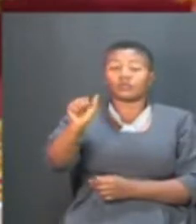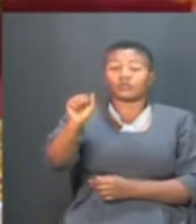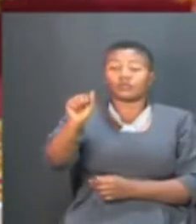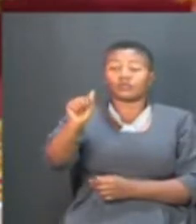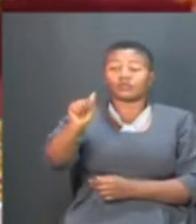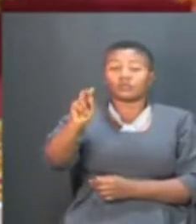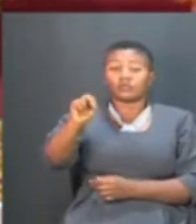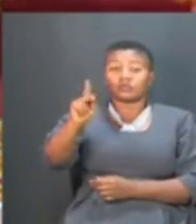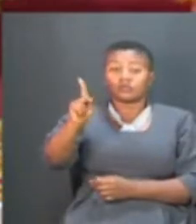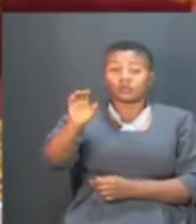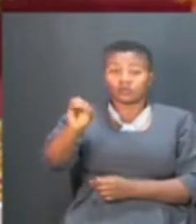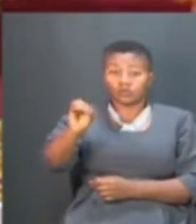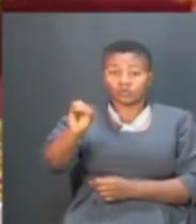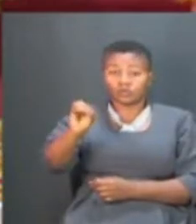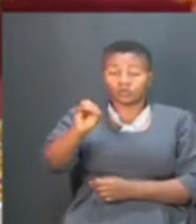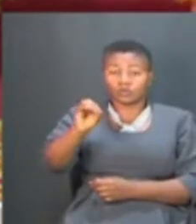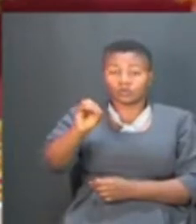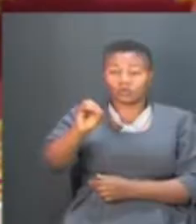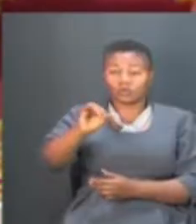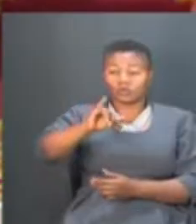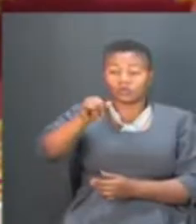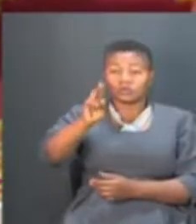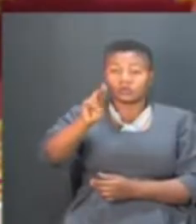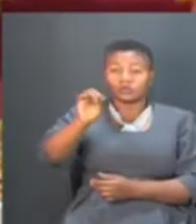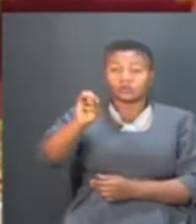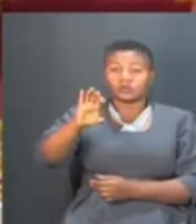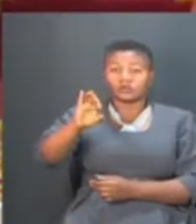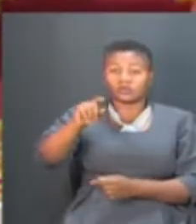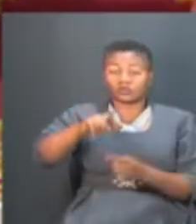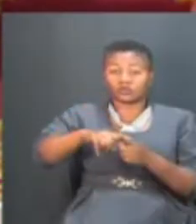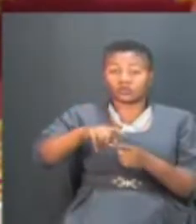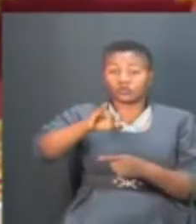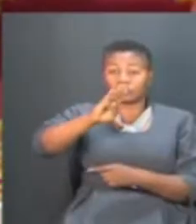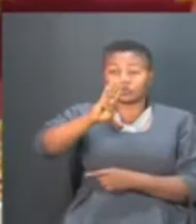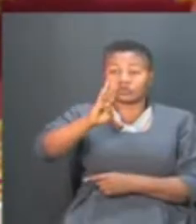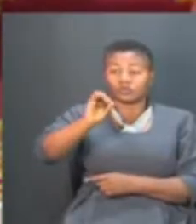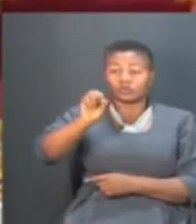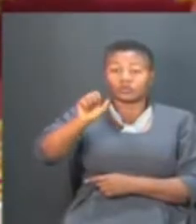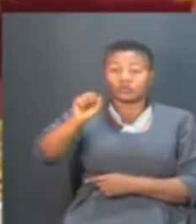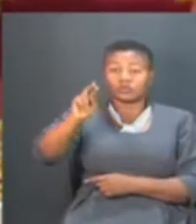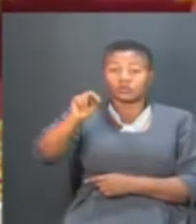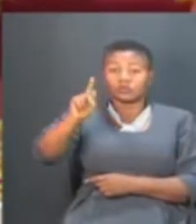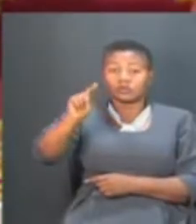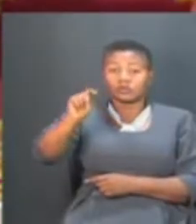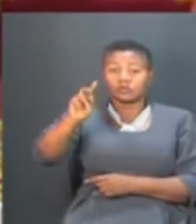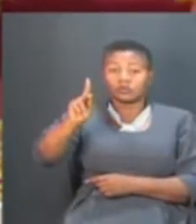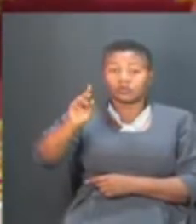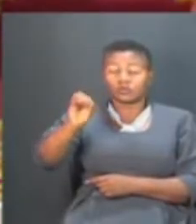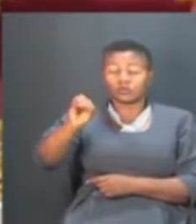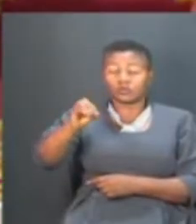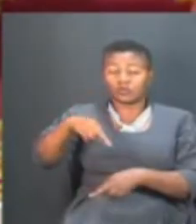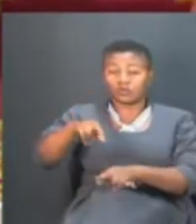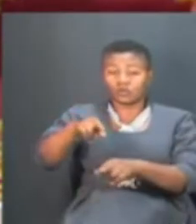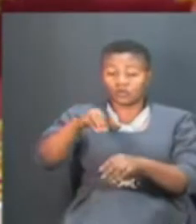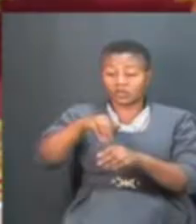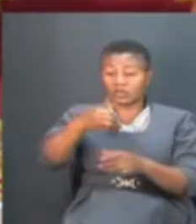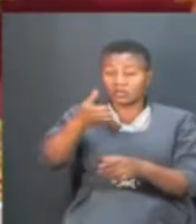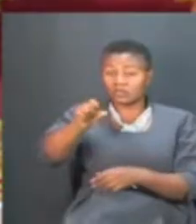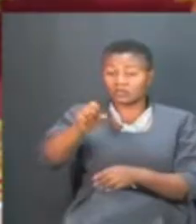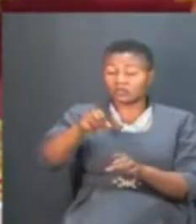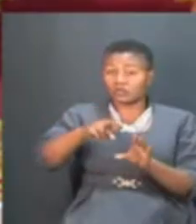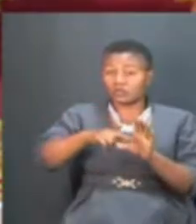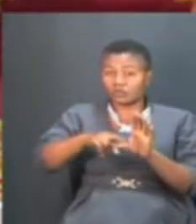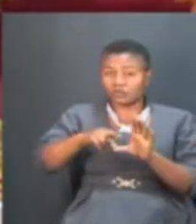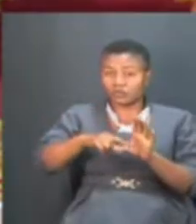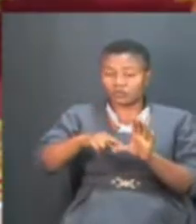Bosankro Junction to Bosankro Road. This road is in the Echima Nobiajak municipality of the Ashanti region. Currently, there